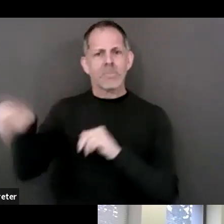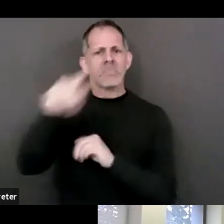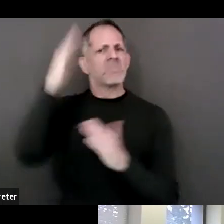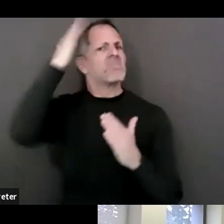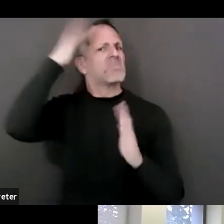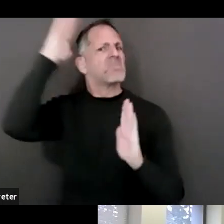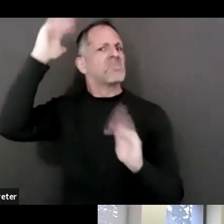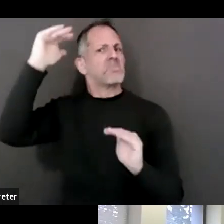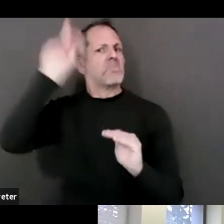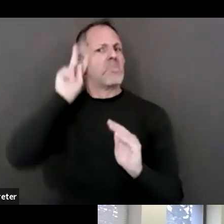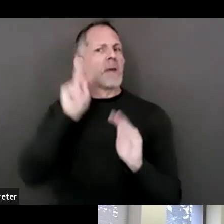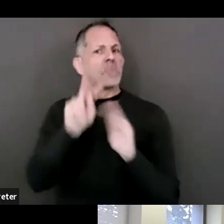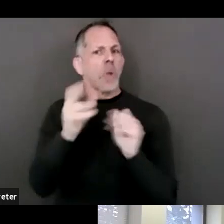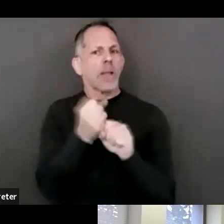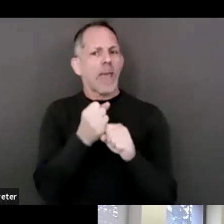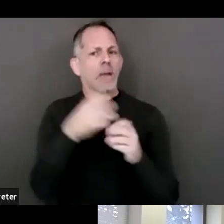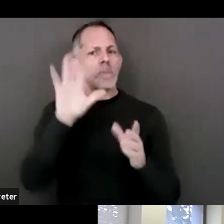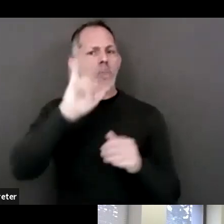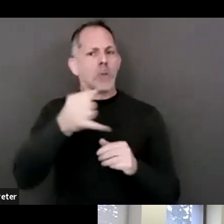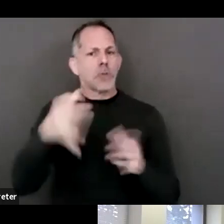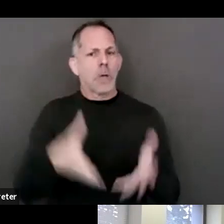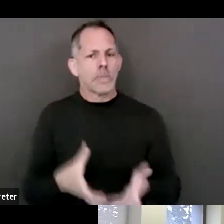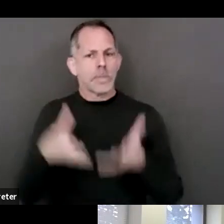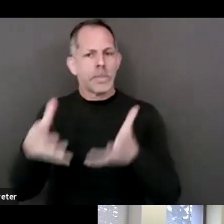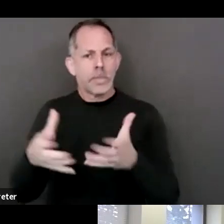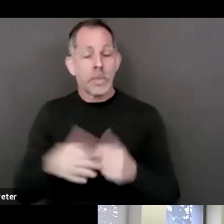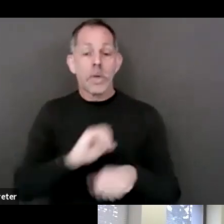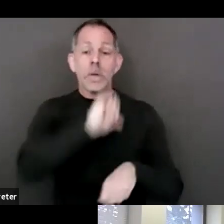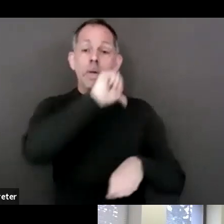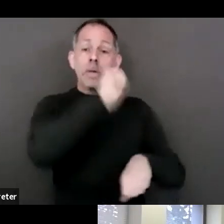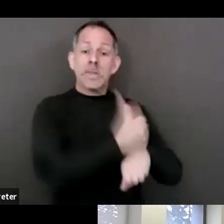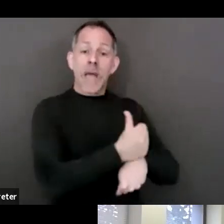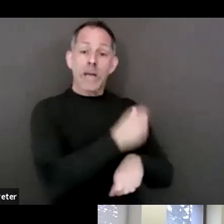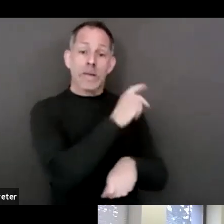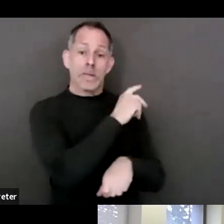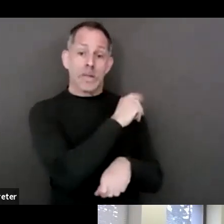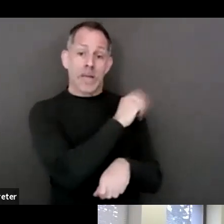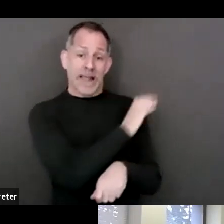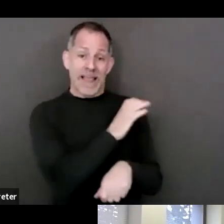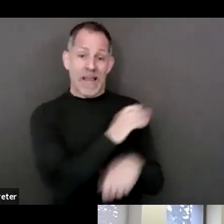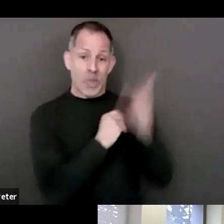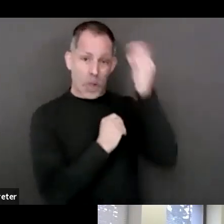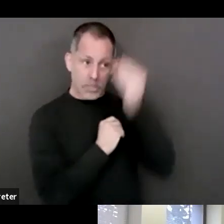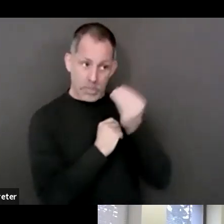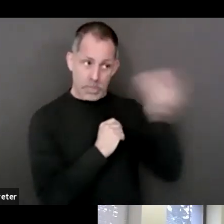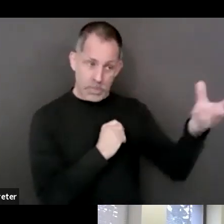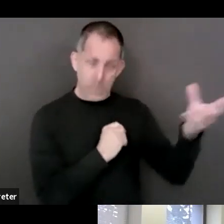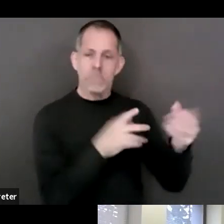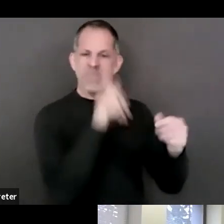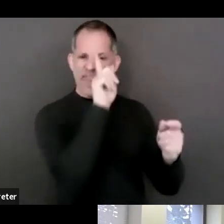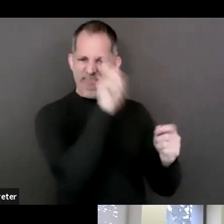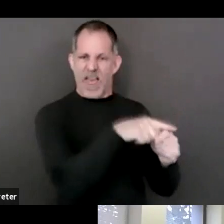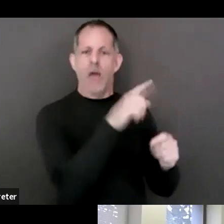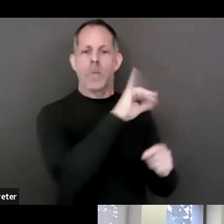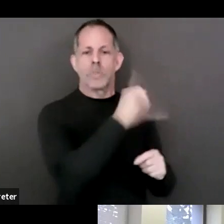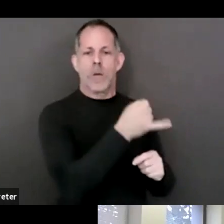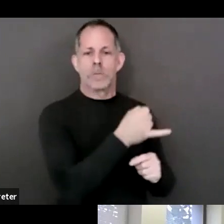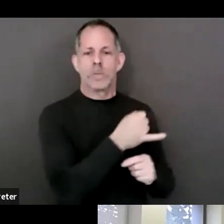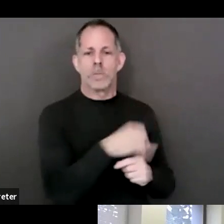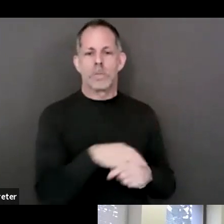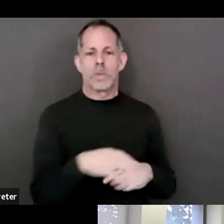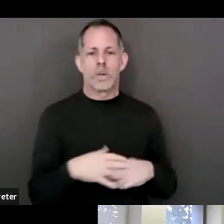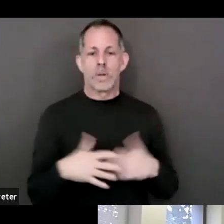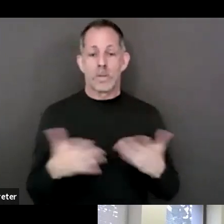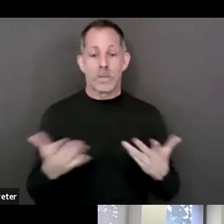them know that the vaccine will be Johnson & Johnson, and so far we haven't had anyone who has opted out. So we haven't seen a